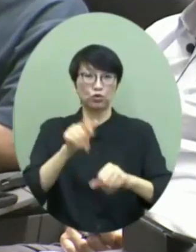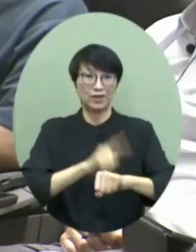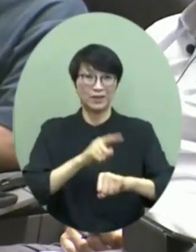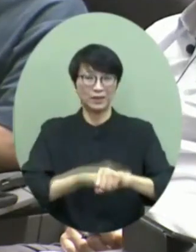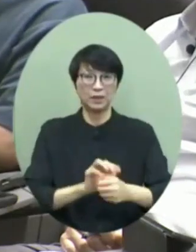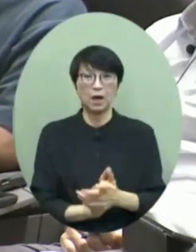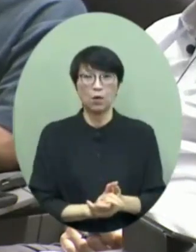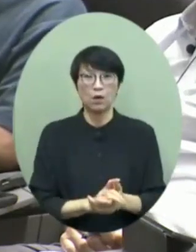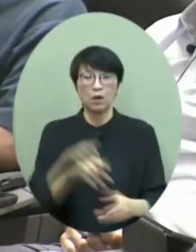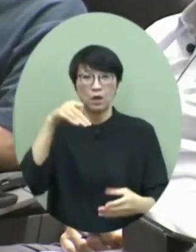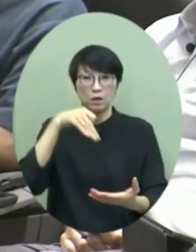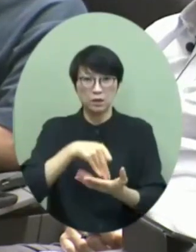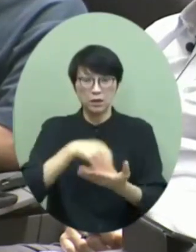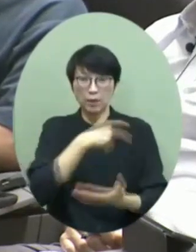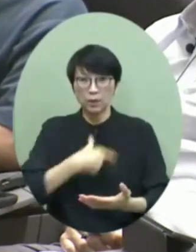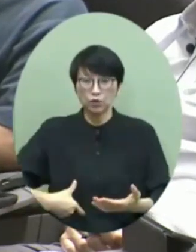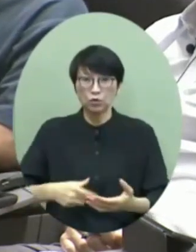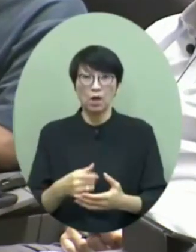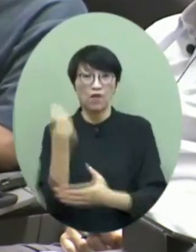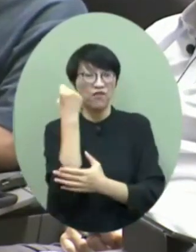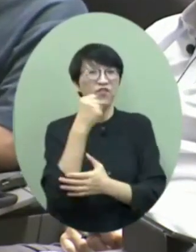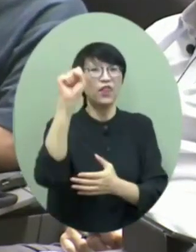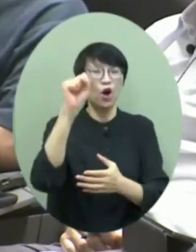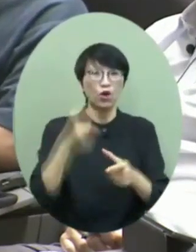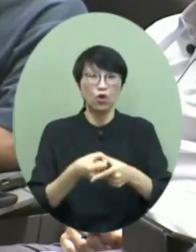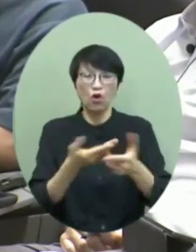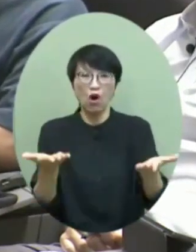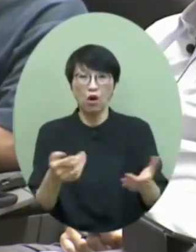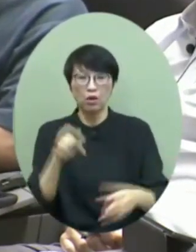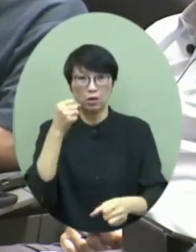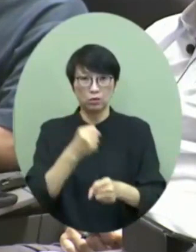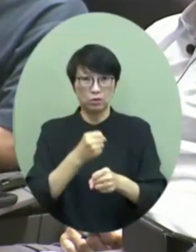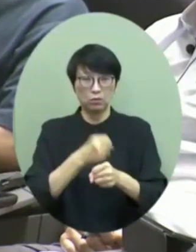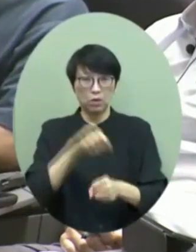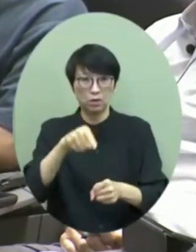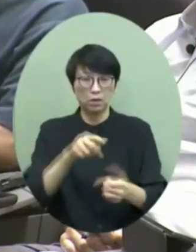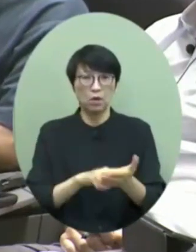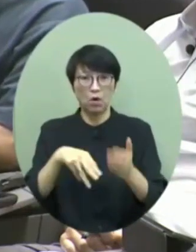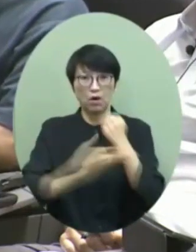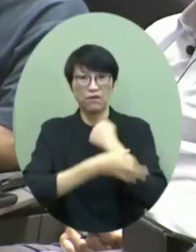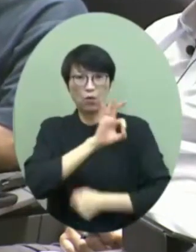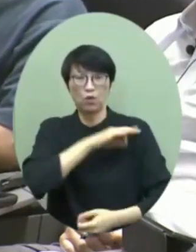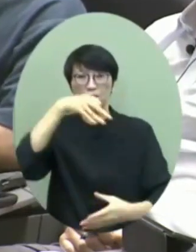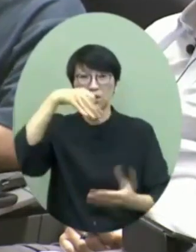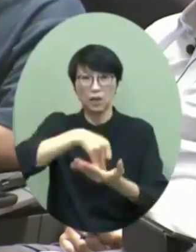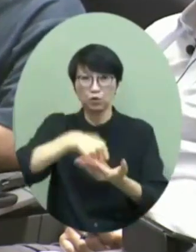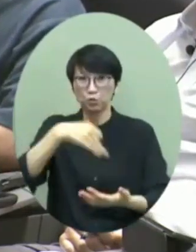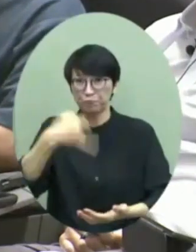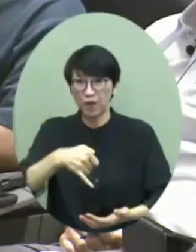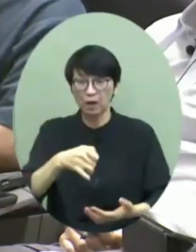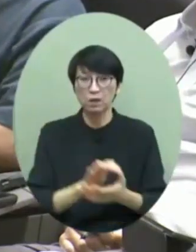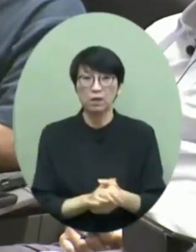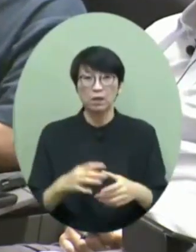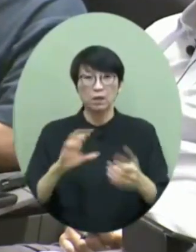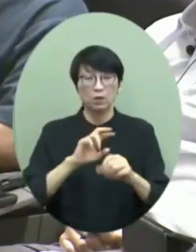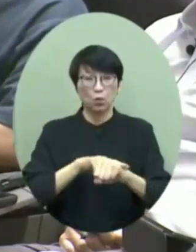Kong SAR? And as for disqualification, now come the September elections for the legislative election, does